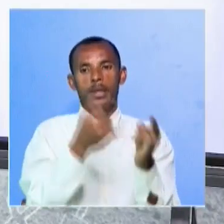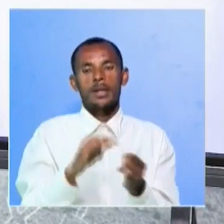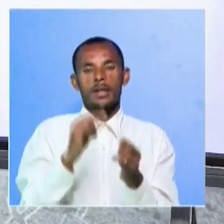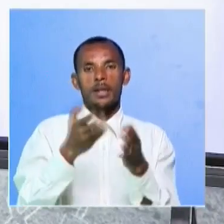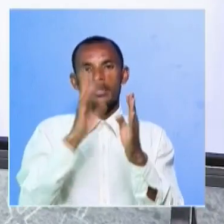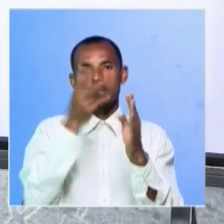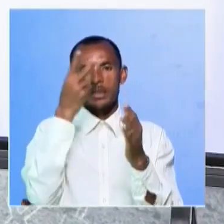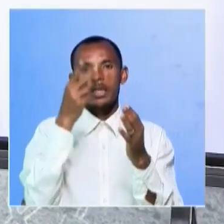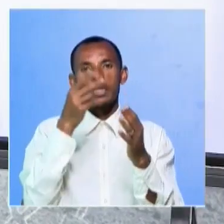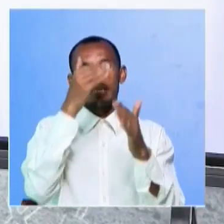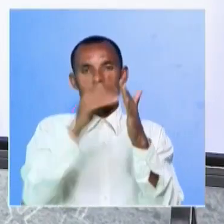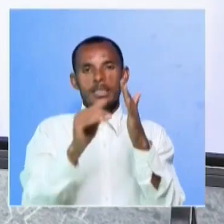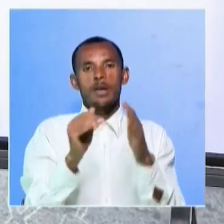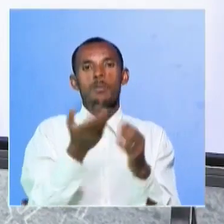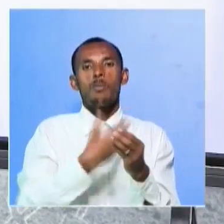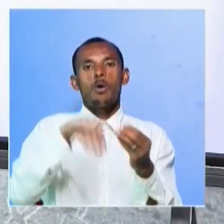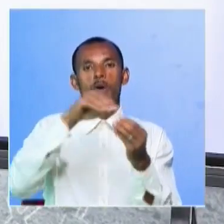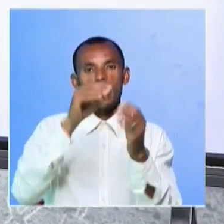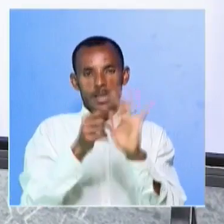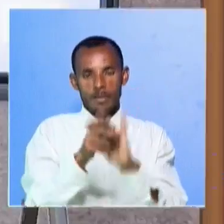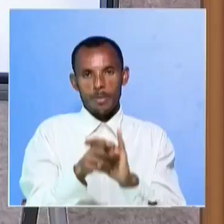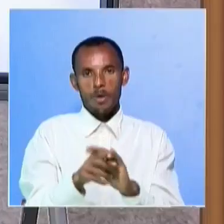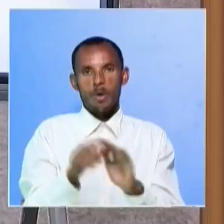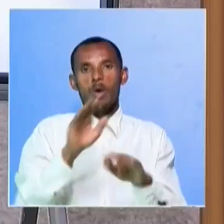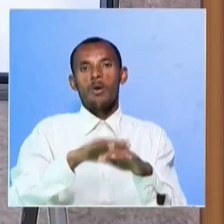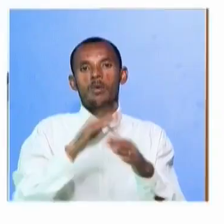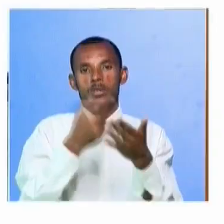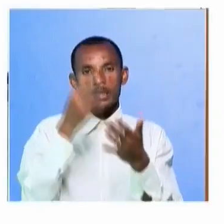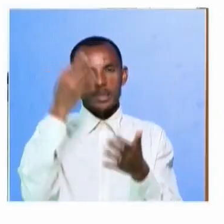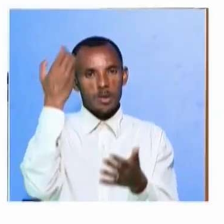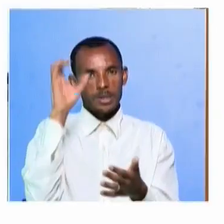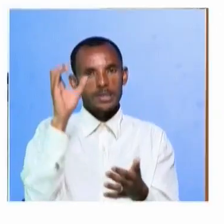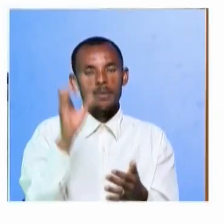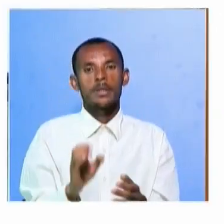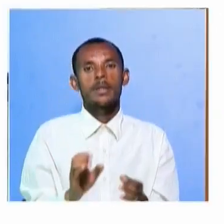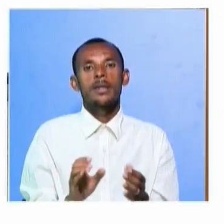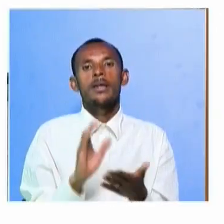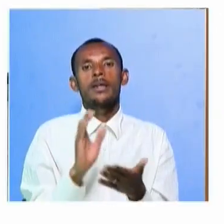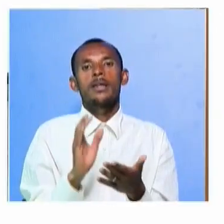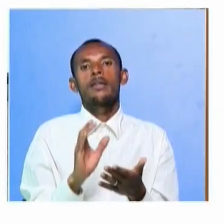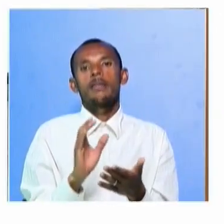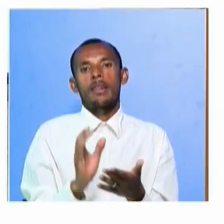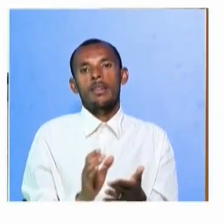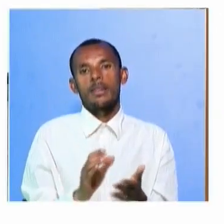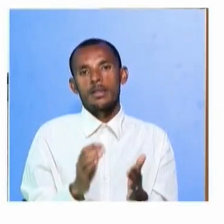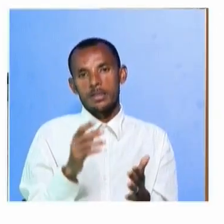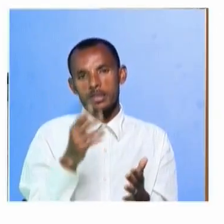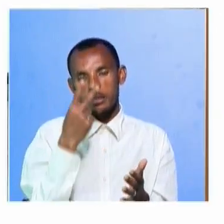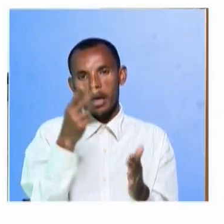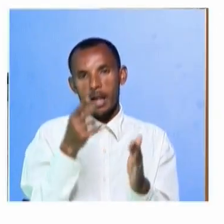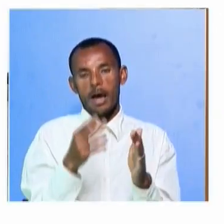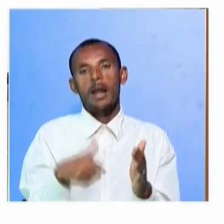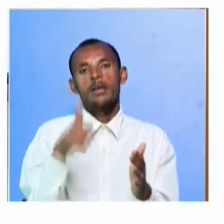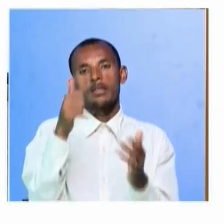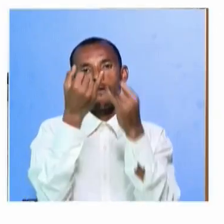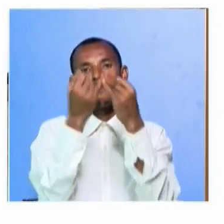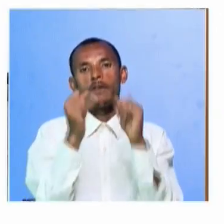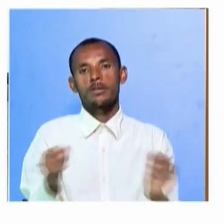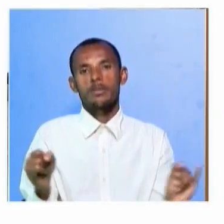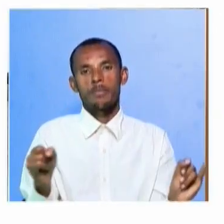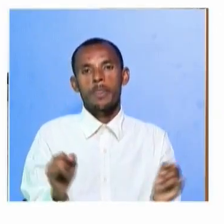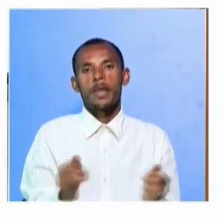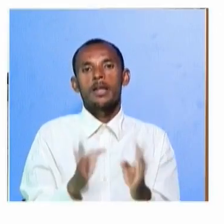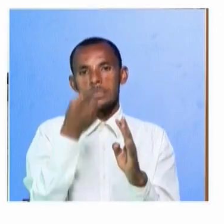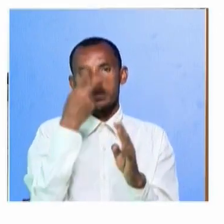more examples on this concept. Take another fractions. Let's